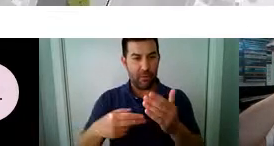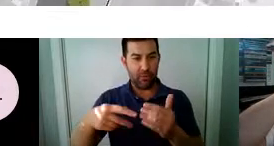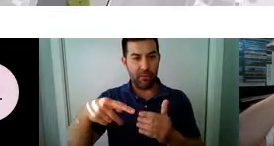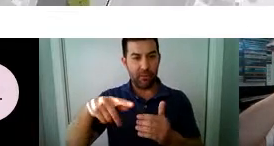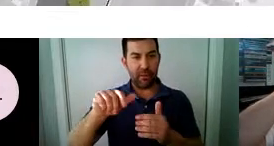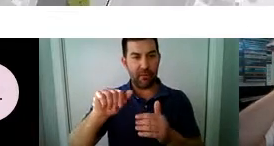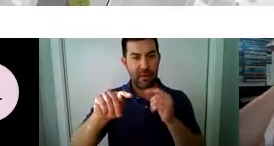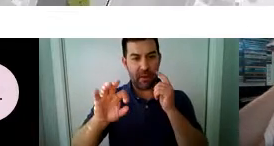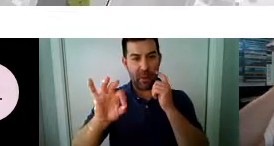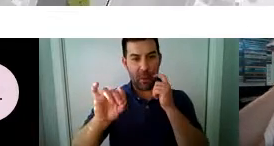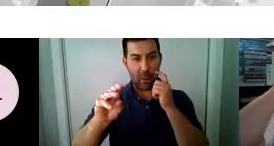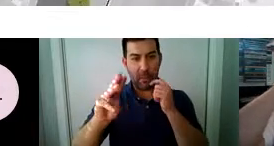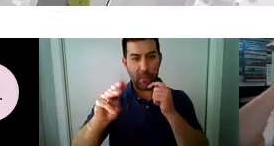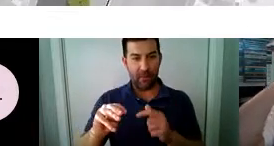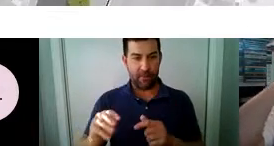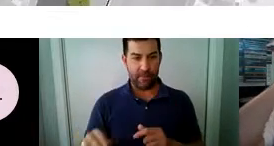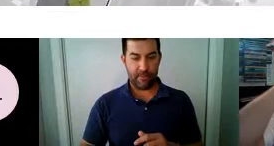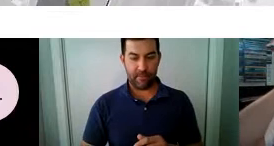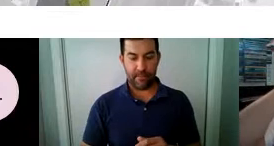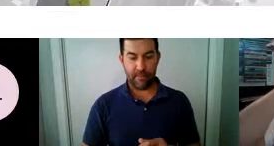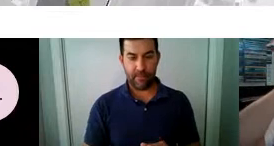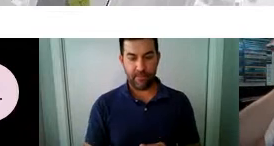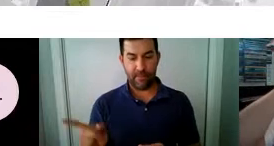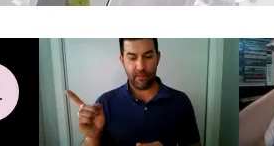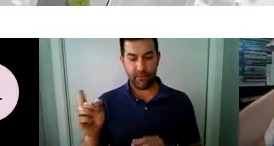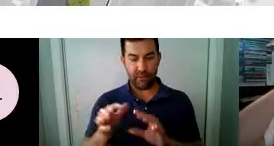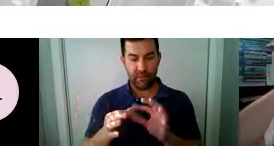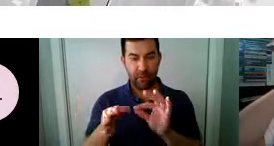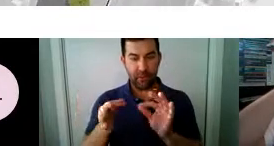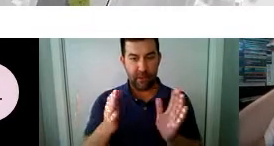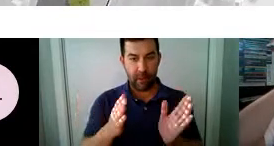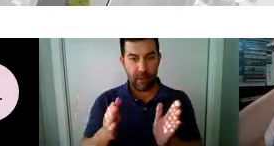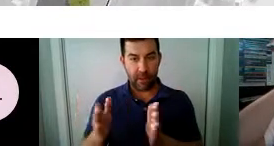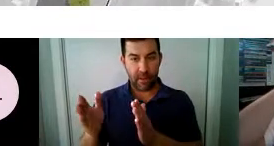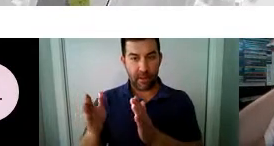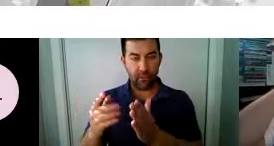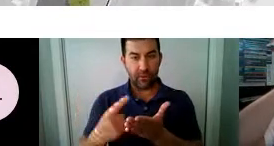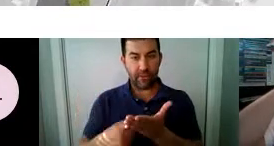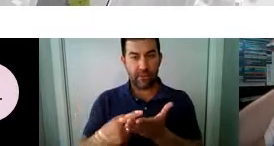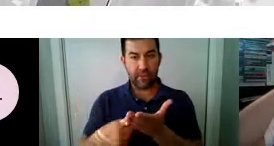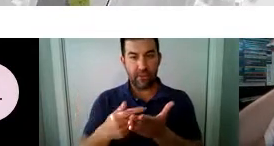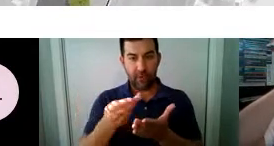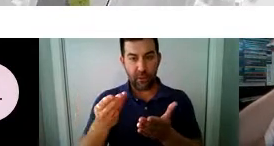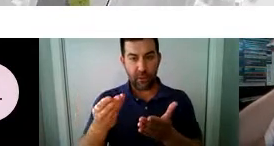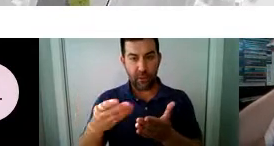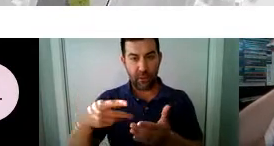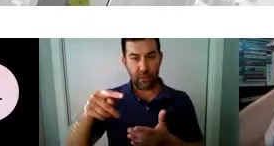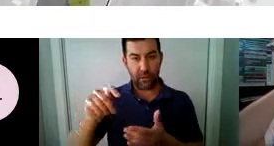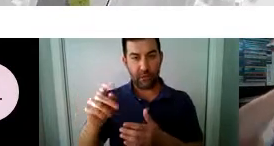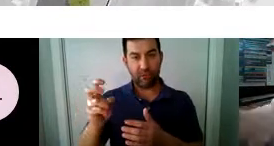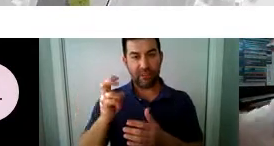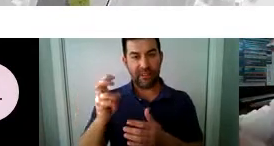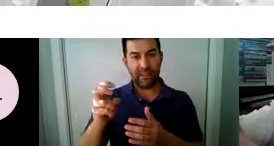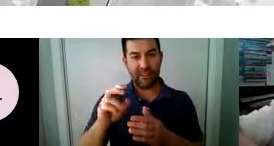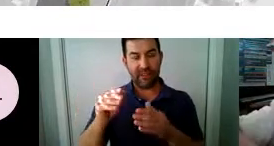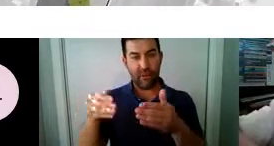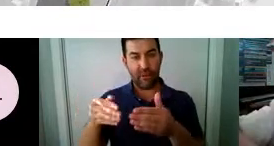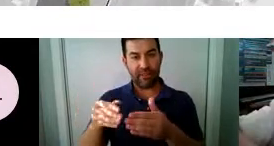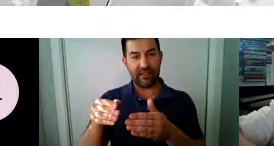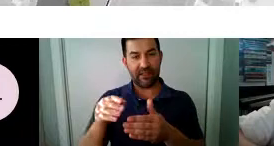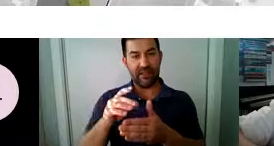And finally, so as Breen mentioned, the plan looked at some possible transit-oriented development scenarios for